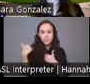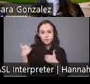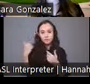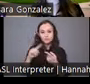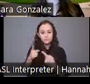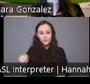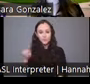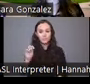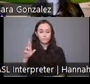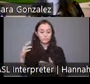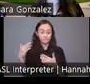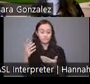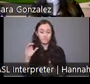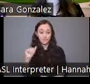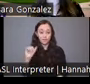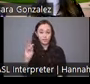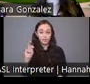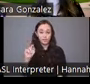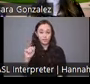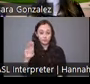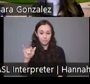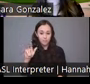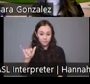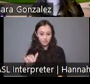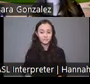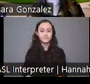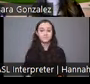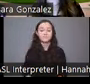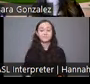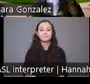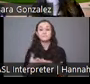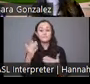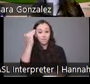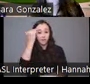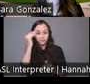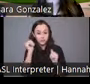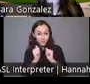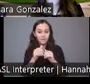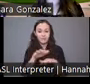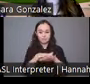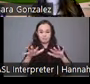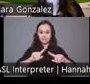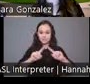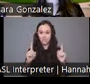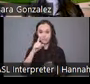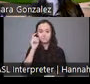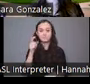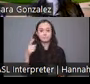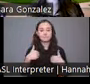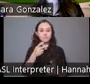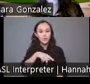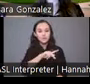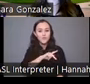to them. In contrast, producing knowledge with is distinguished by the formation of personal reciprocal